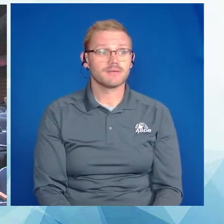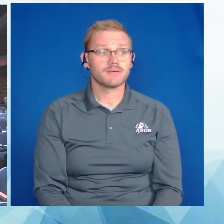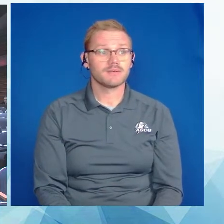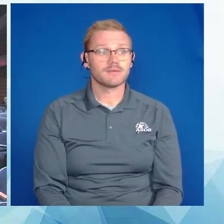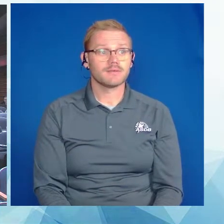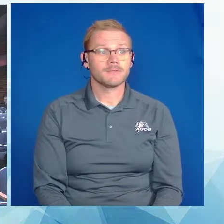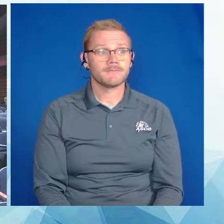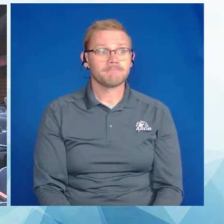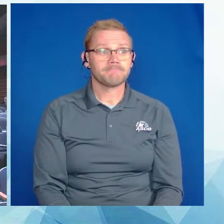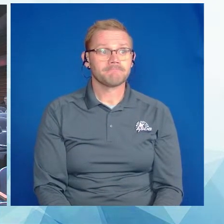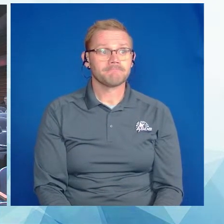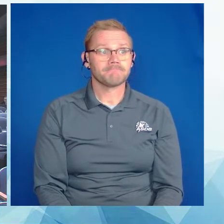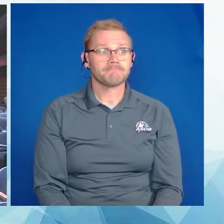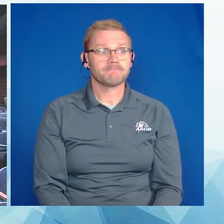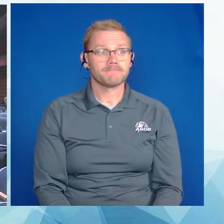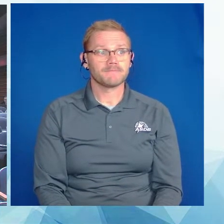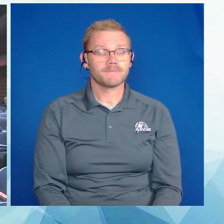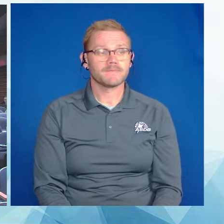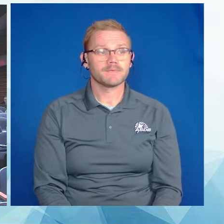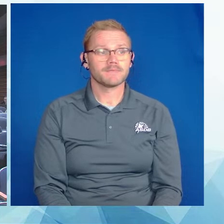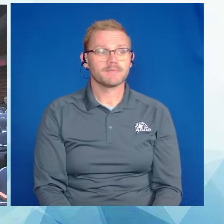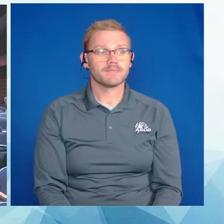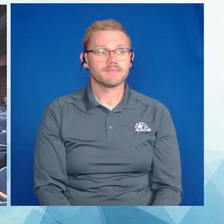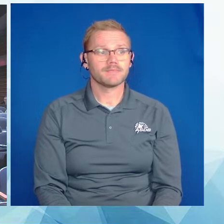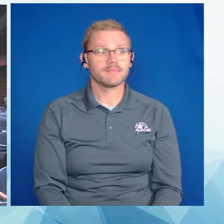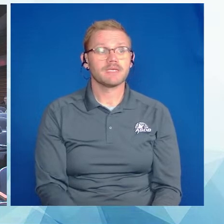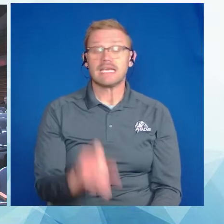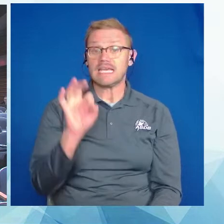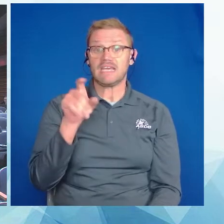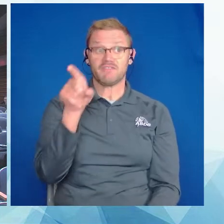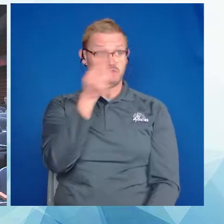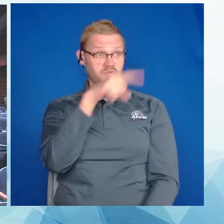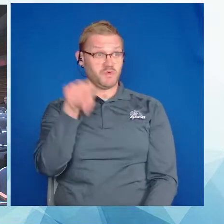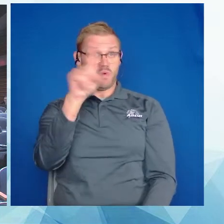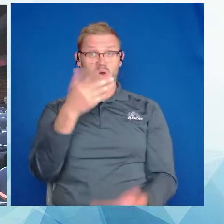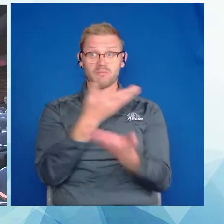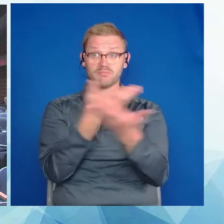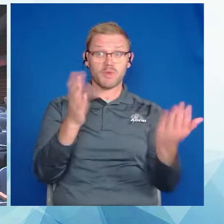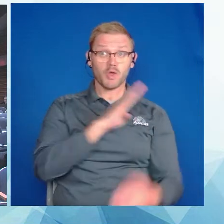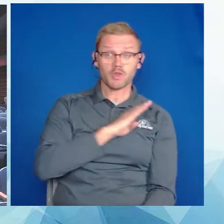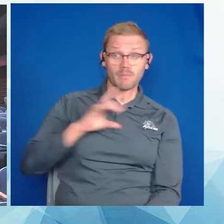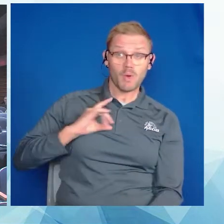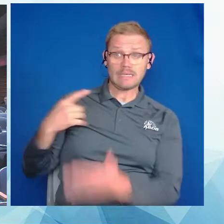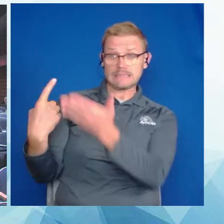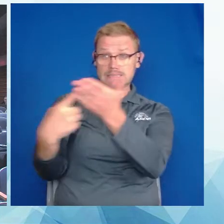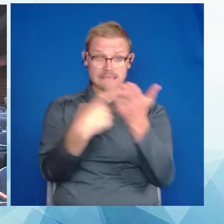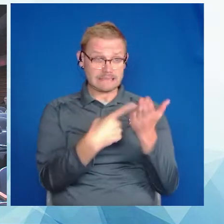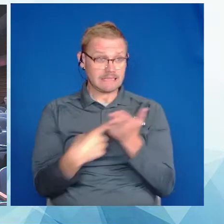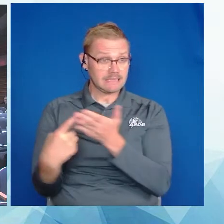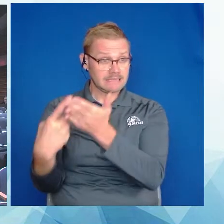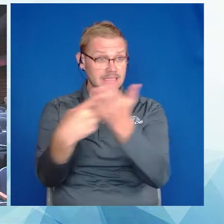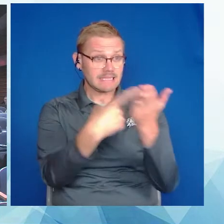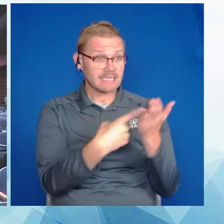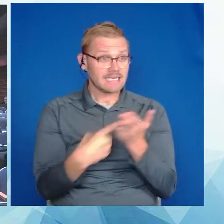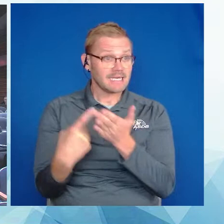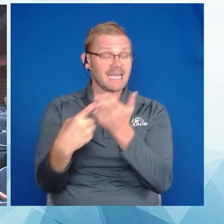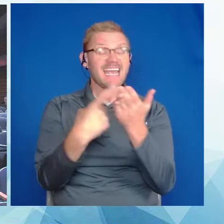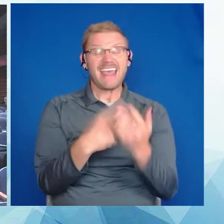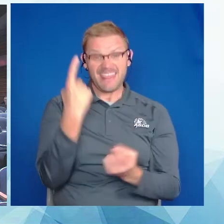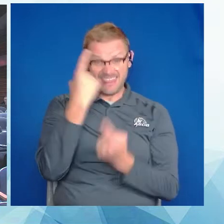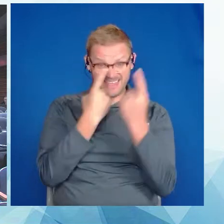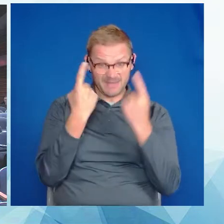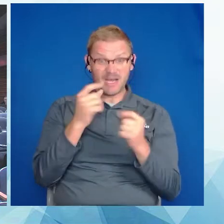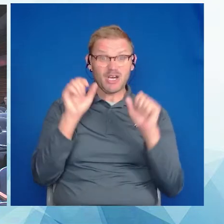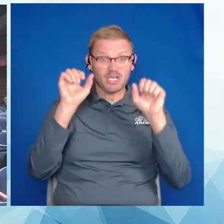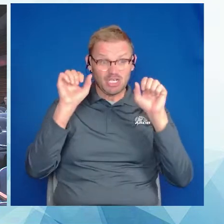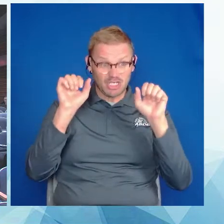that they don't, if you're discussing something, think about whether or not it reasonably will lead to